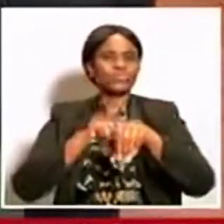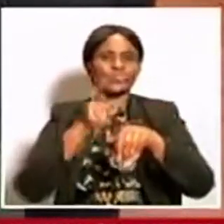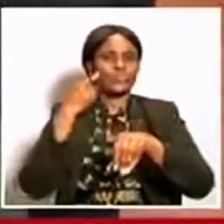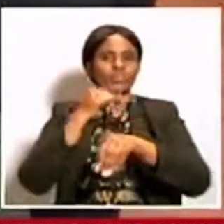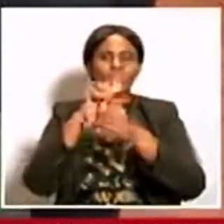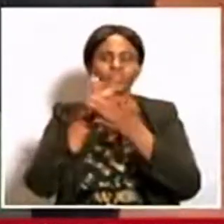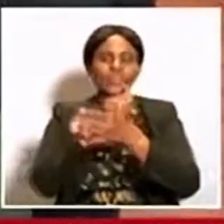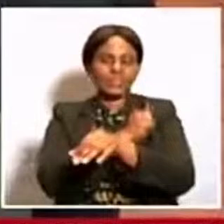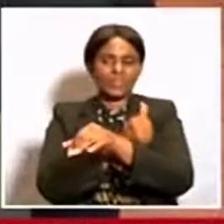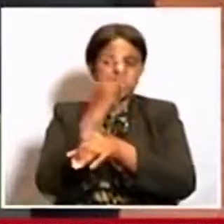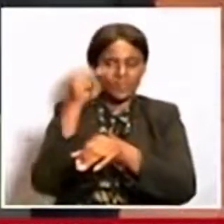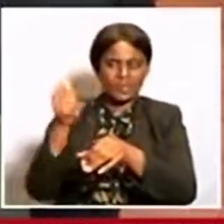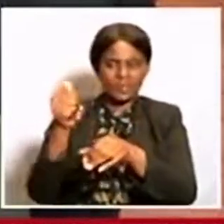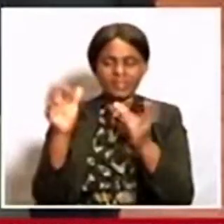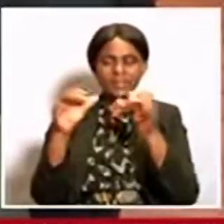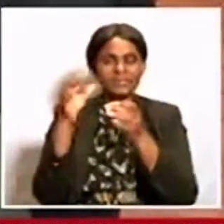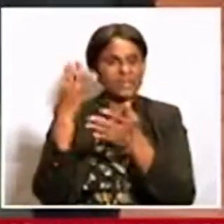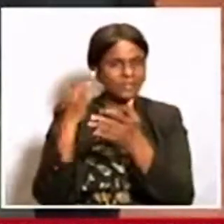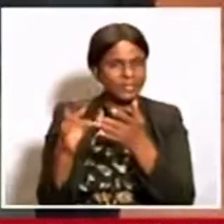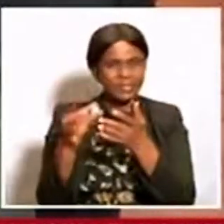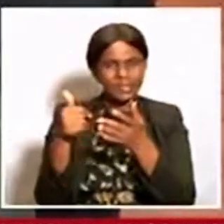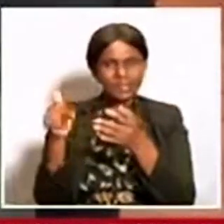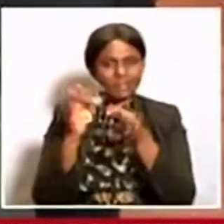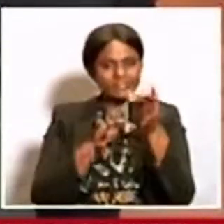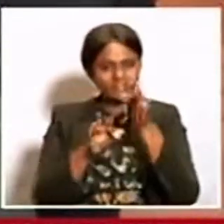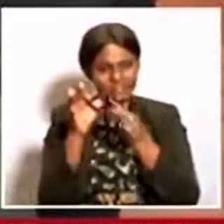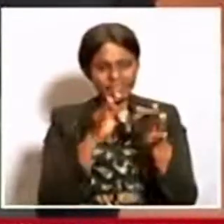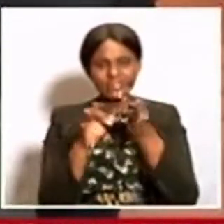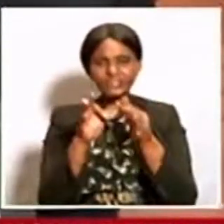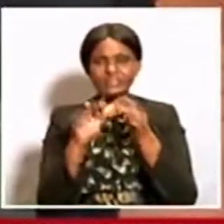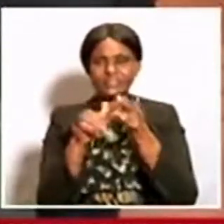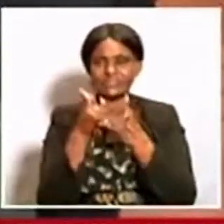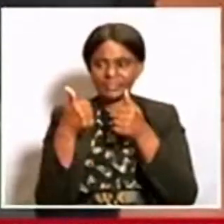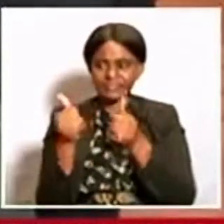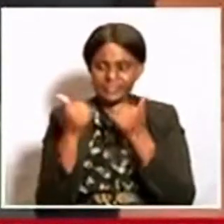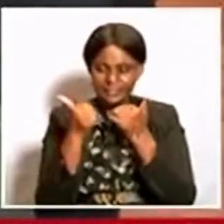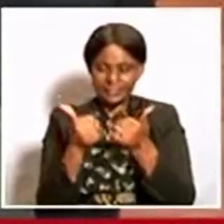authorities. Why do you do that, Council Secretary? Can you explain how you